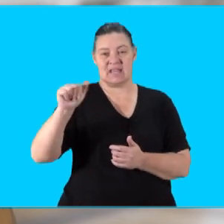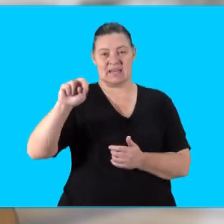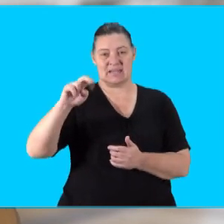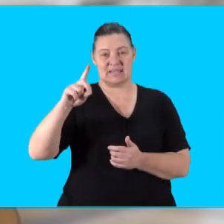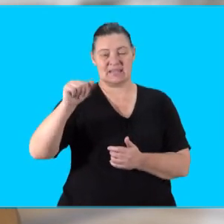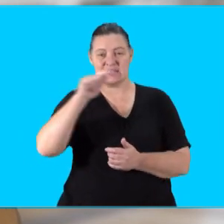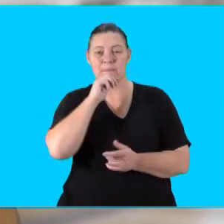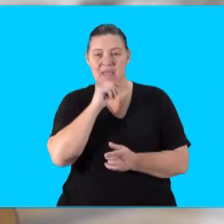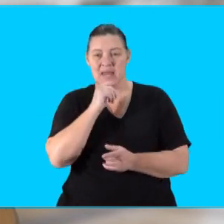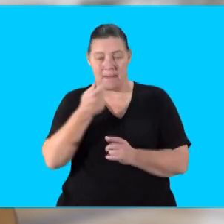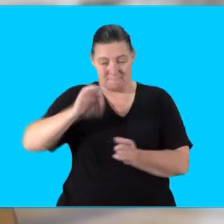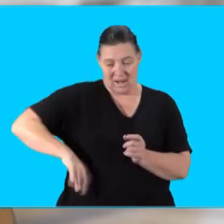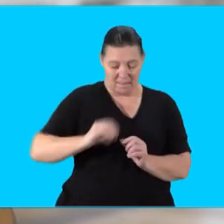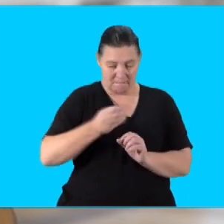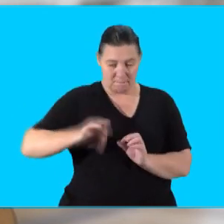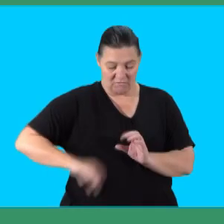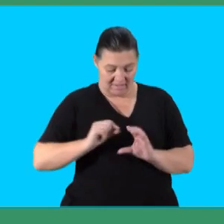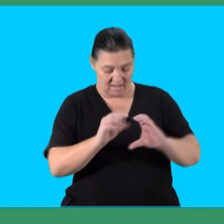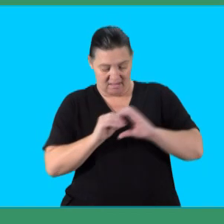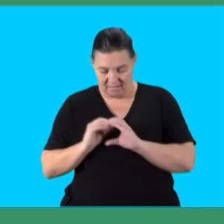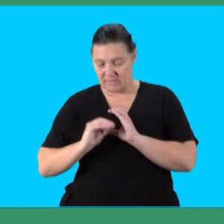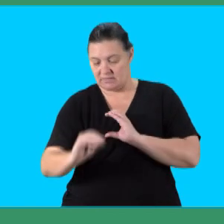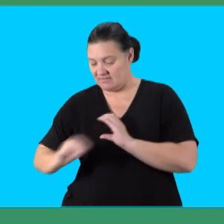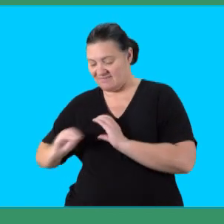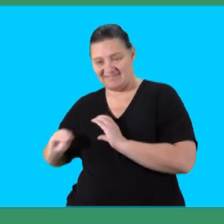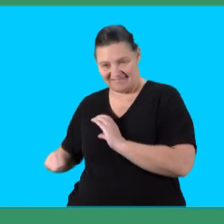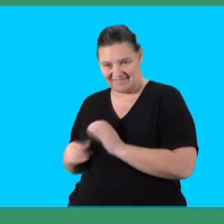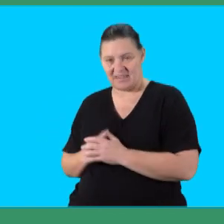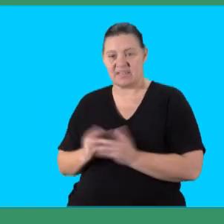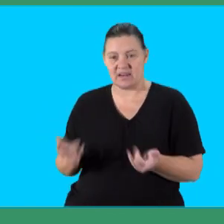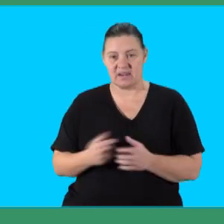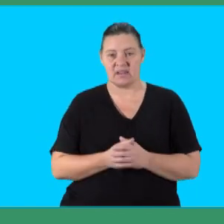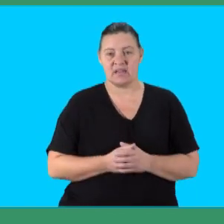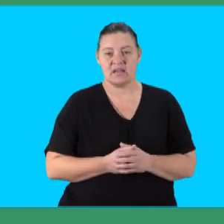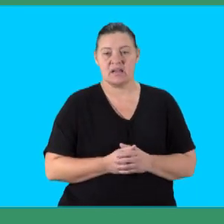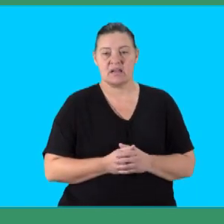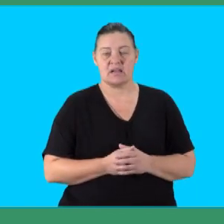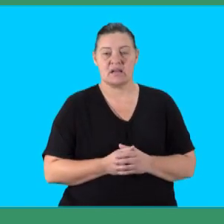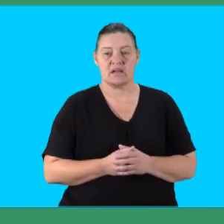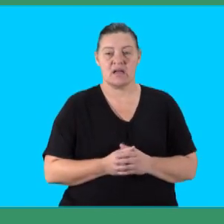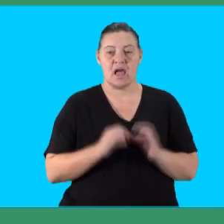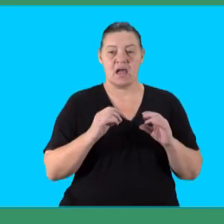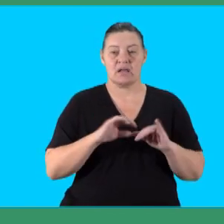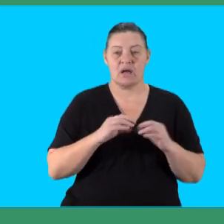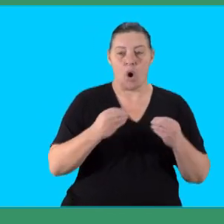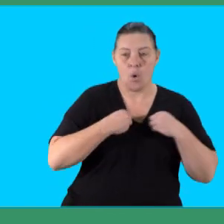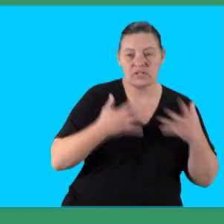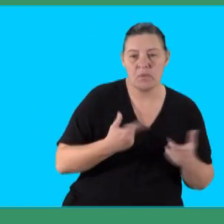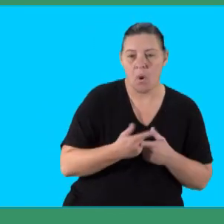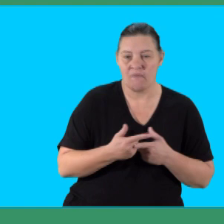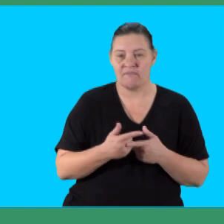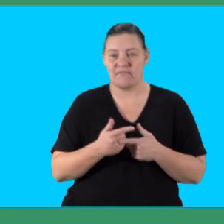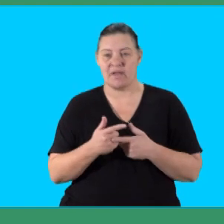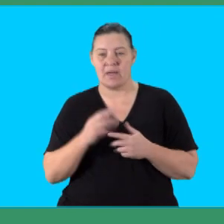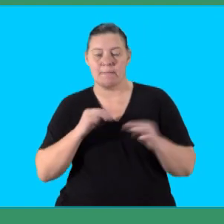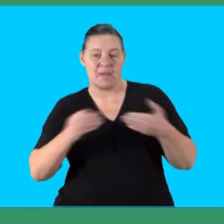Another benefit, ownership and management. Shareholders are able to buy and sell shares freely in a public company.